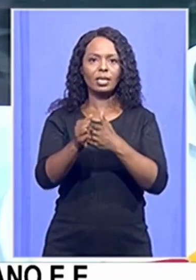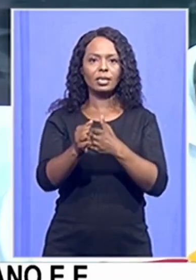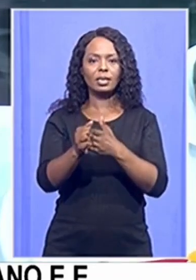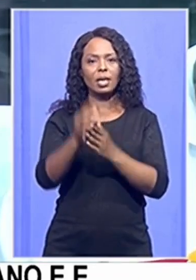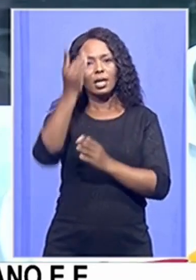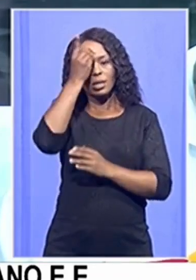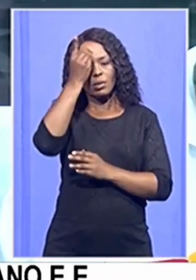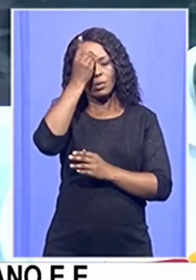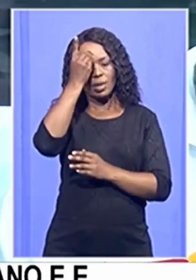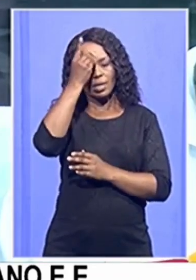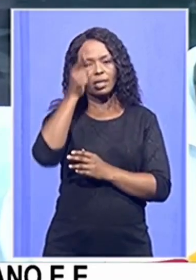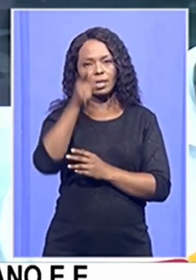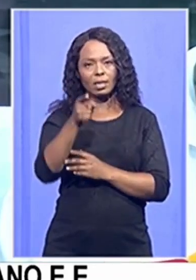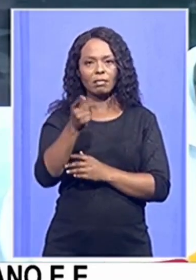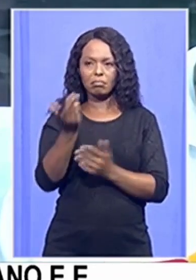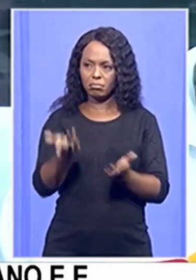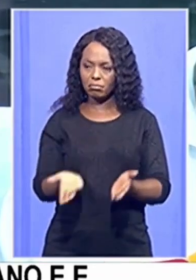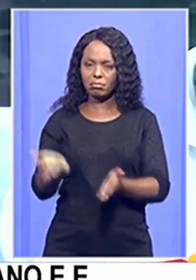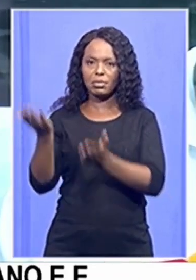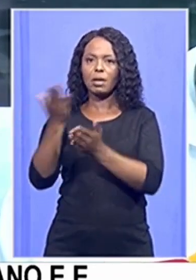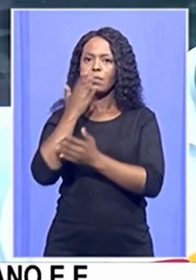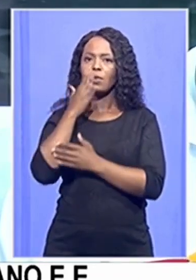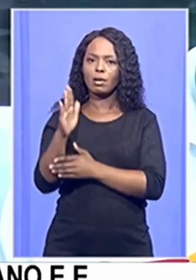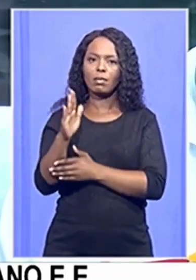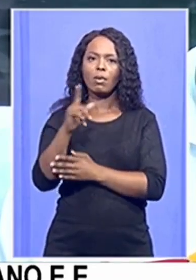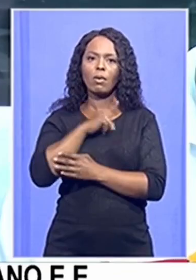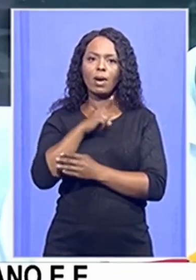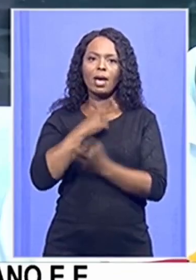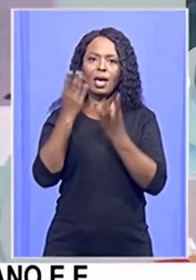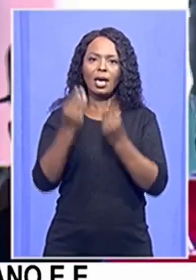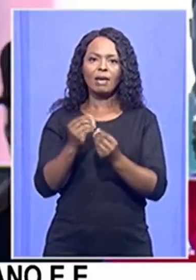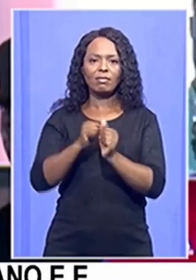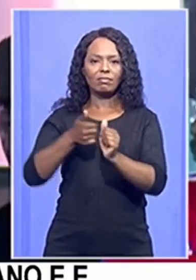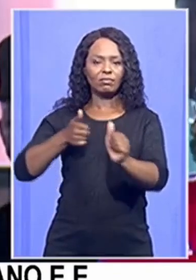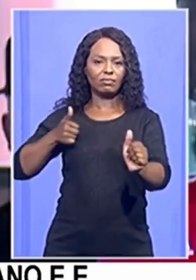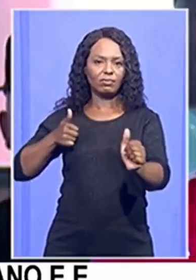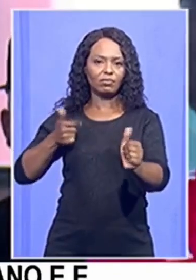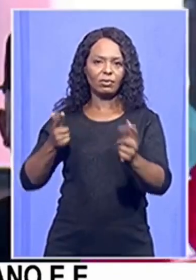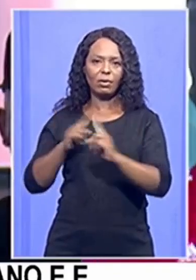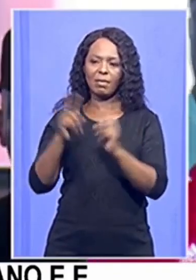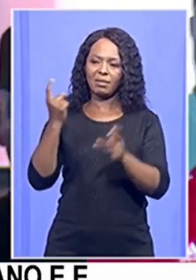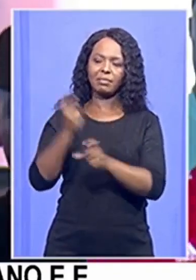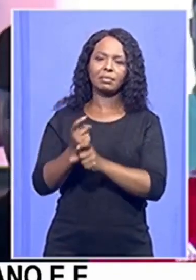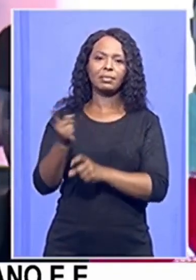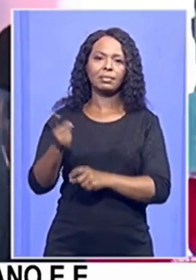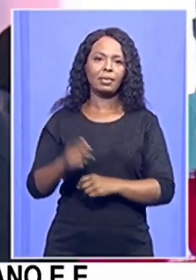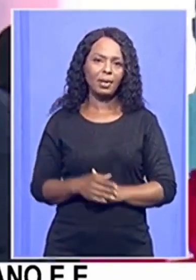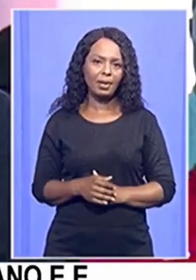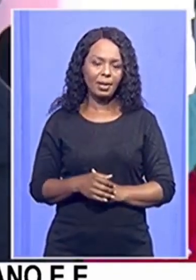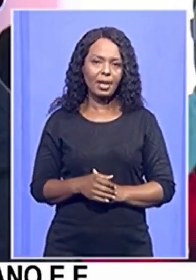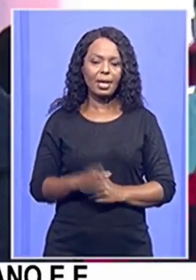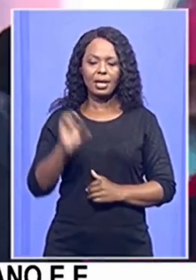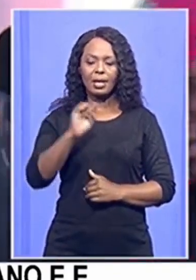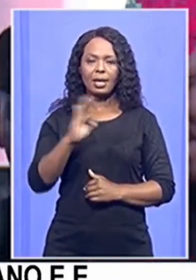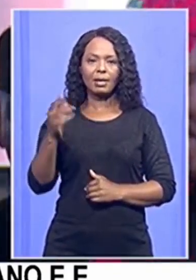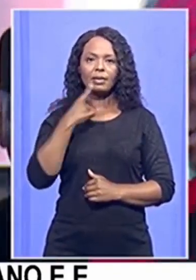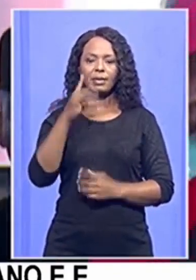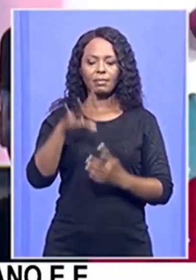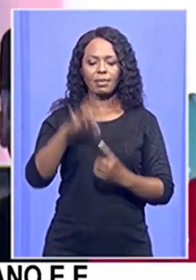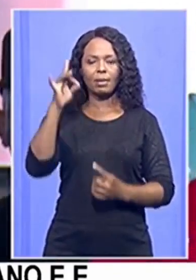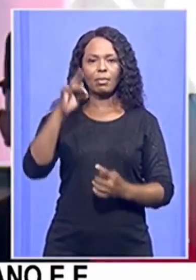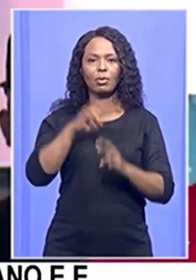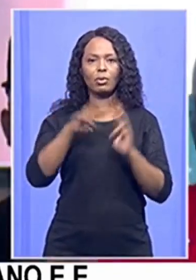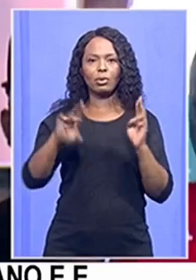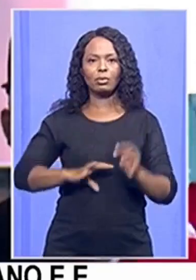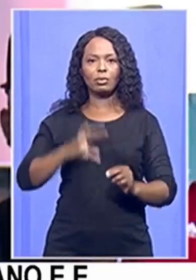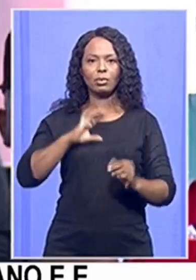eThekwini municipality, which is currently having a deadlock. EFF ya re itle go goeletsa tlhopho ya go tlhoka